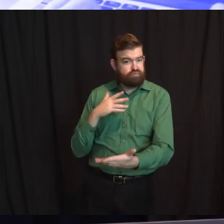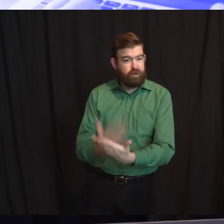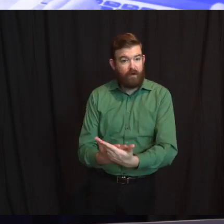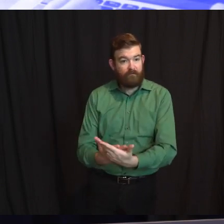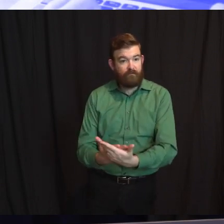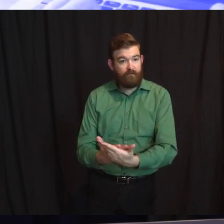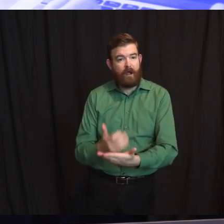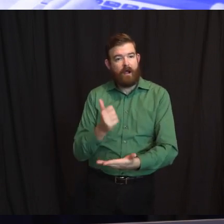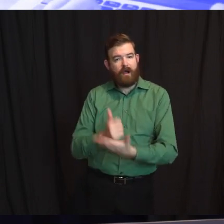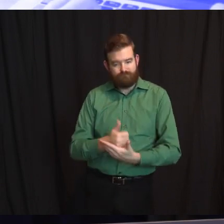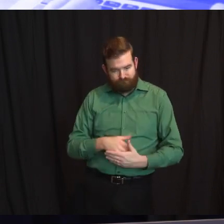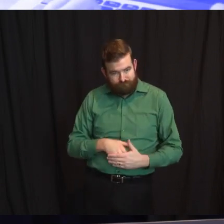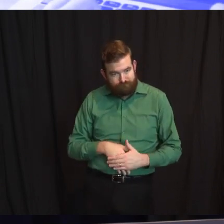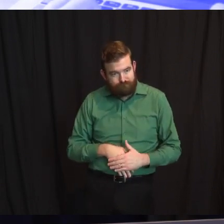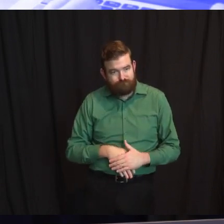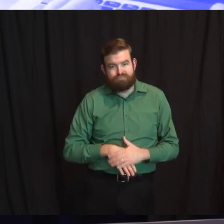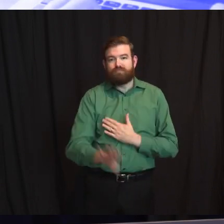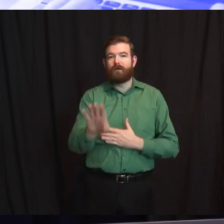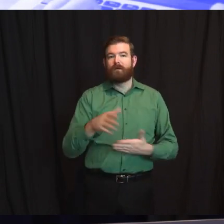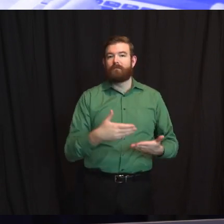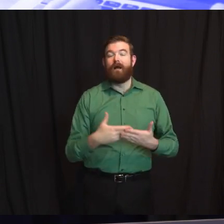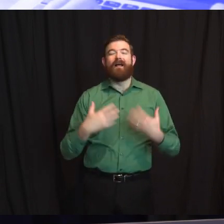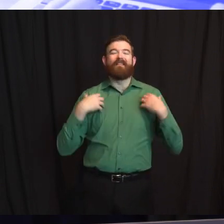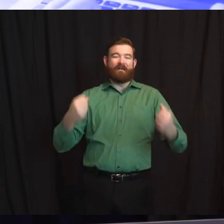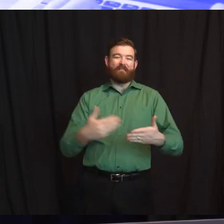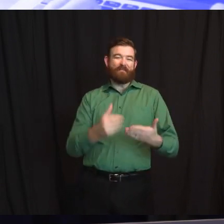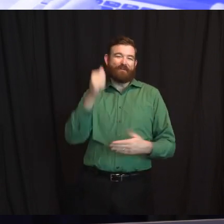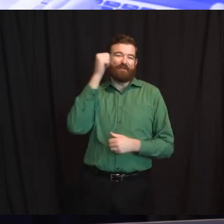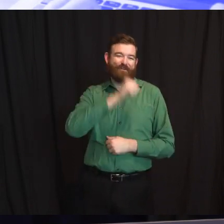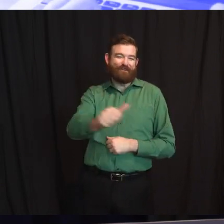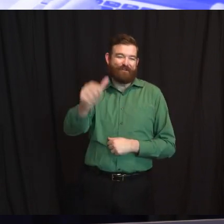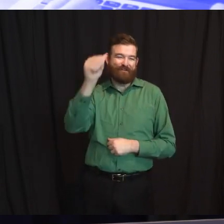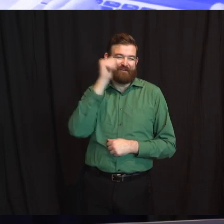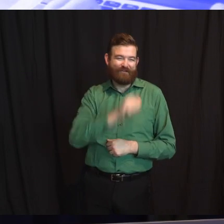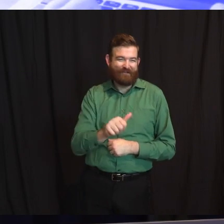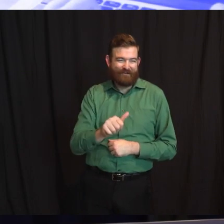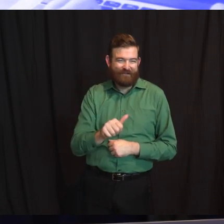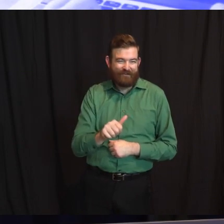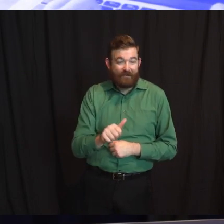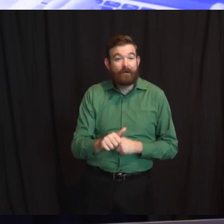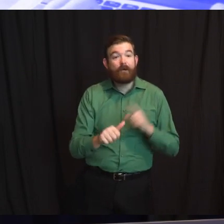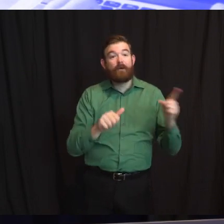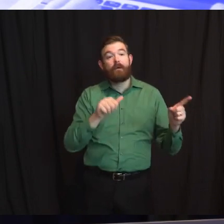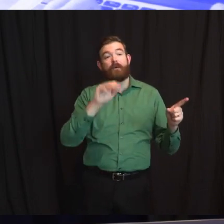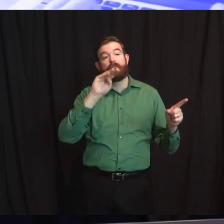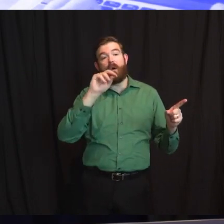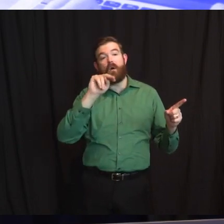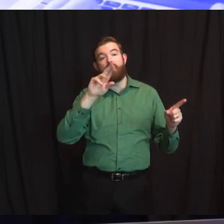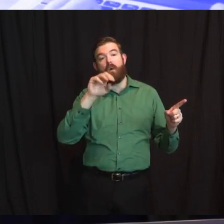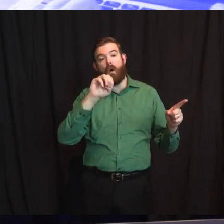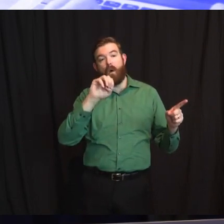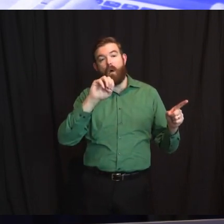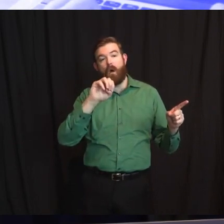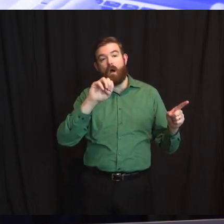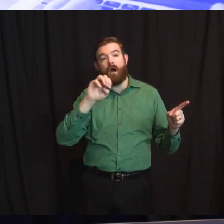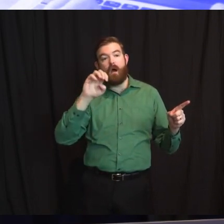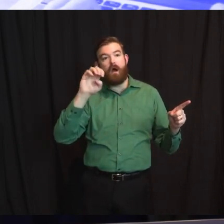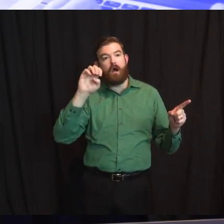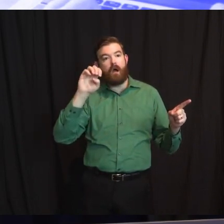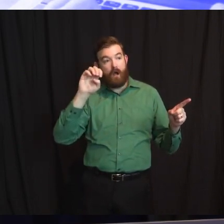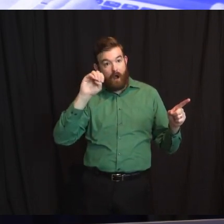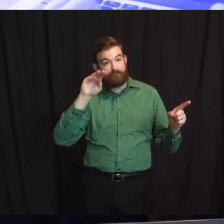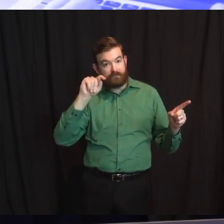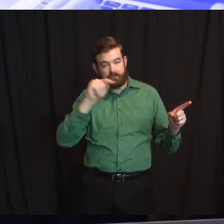delivered a healthy baby girl with the help of Monroe Township EMS. So I offer that up just for the folks that have